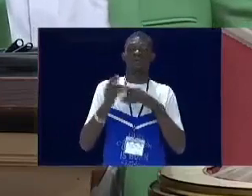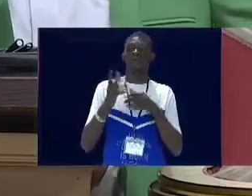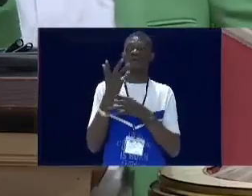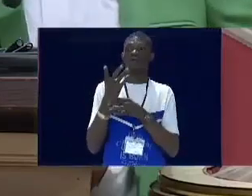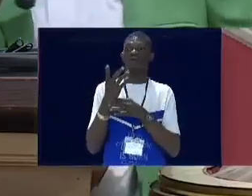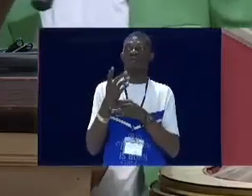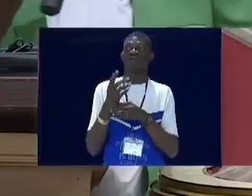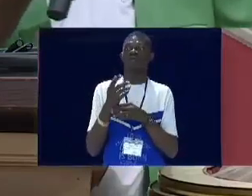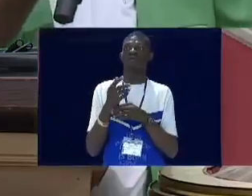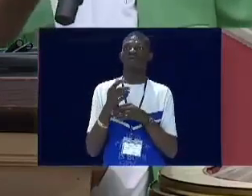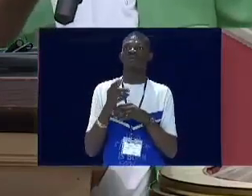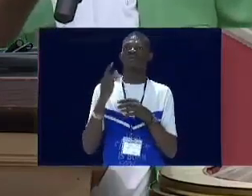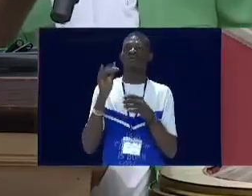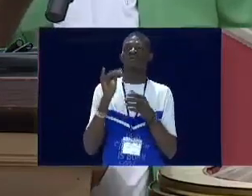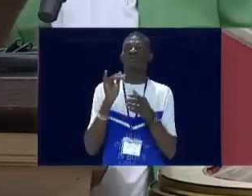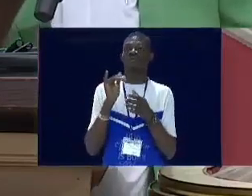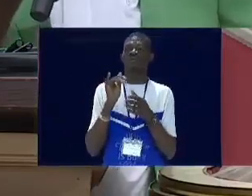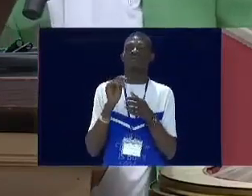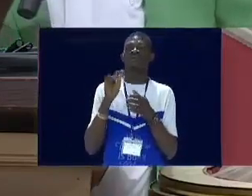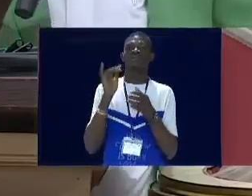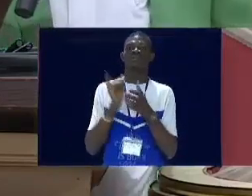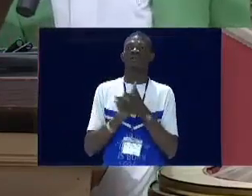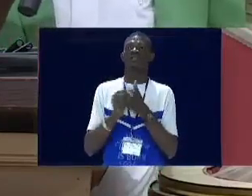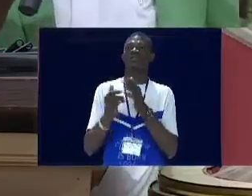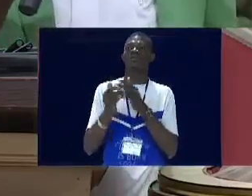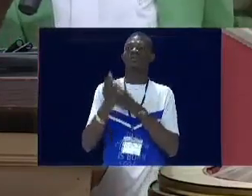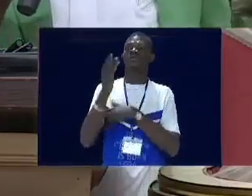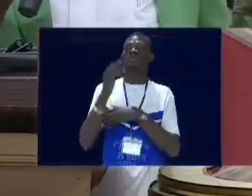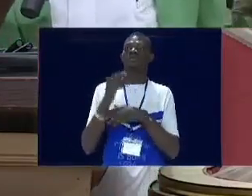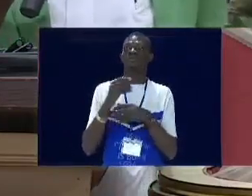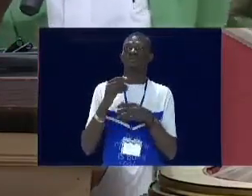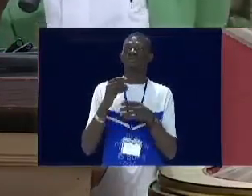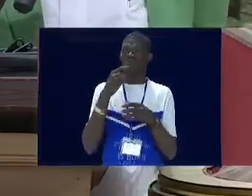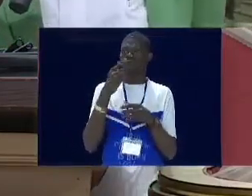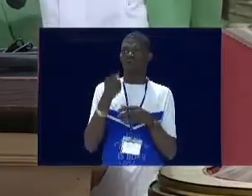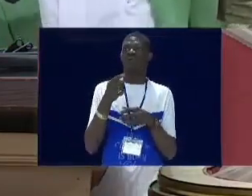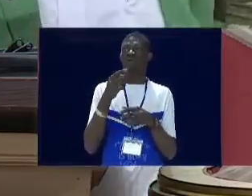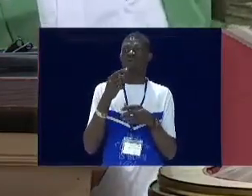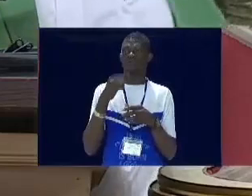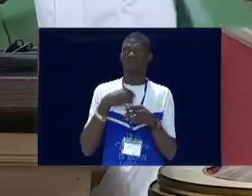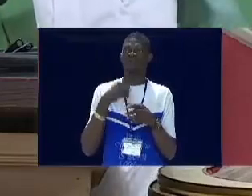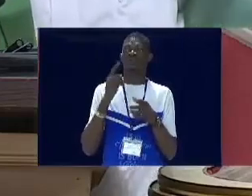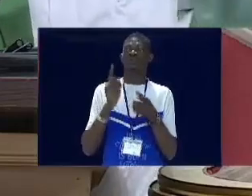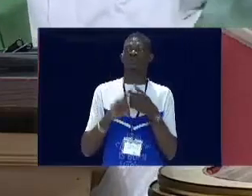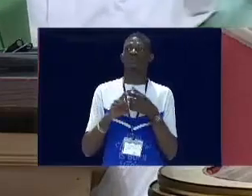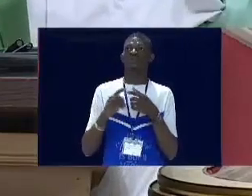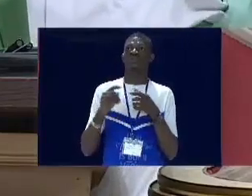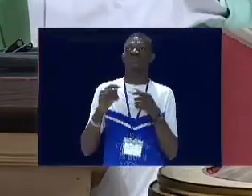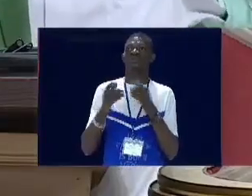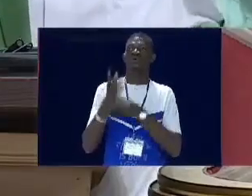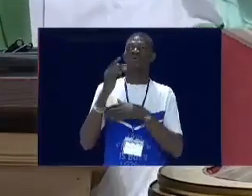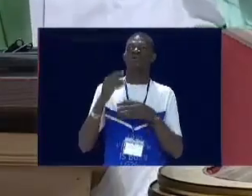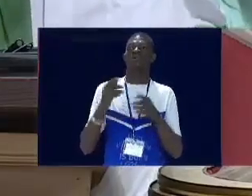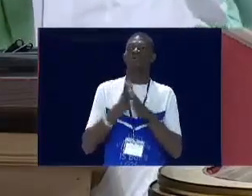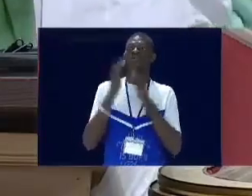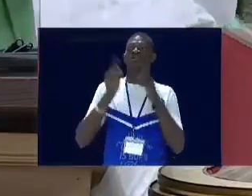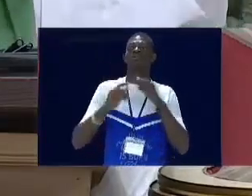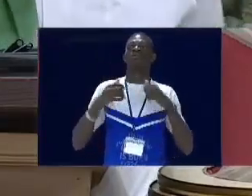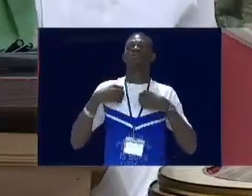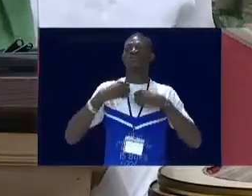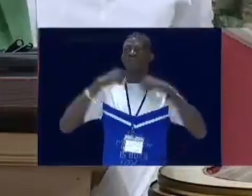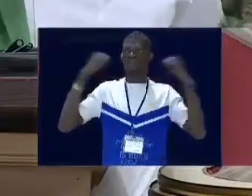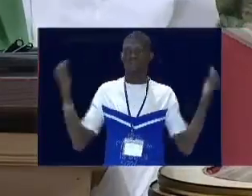The Lord had asked me. Olorun ti so fun mi. To remove my jacket. Wo pe kin bo aso